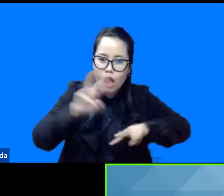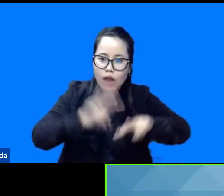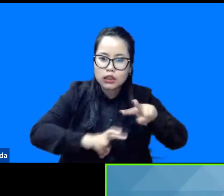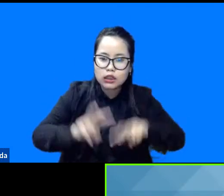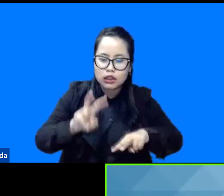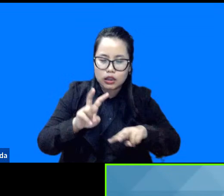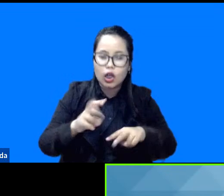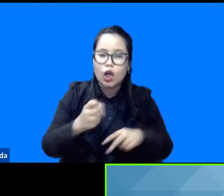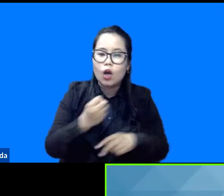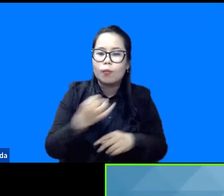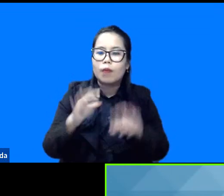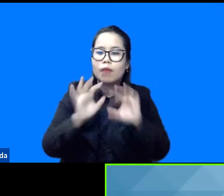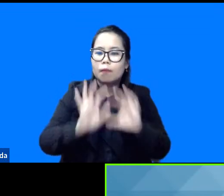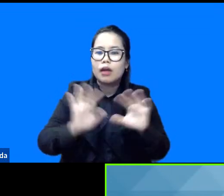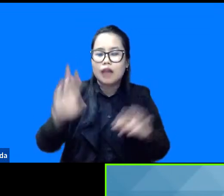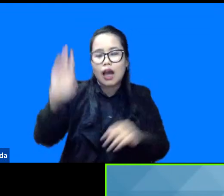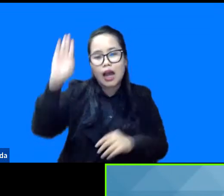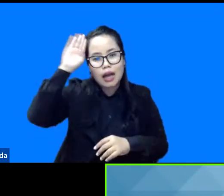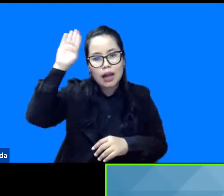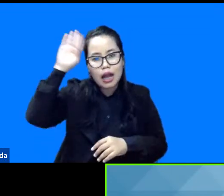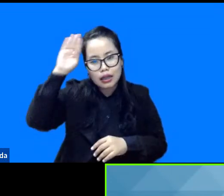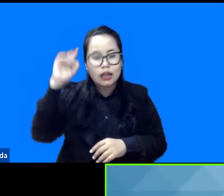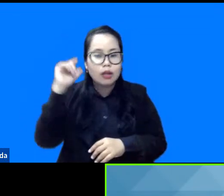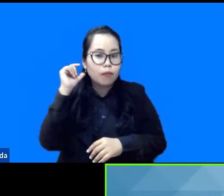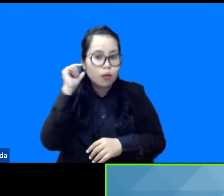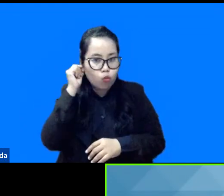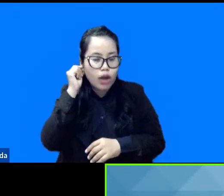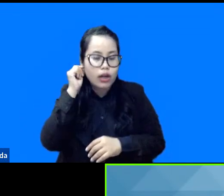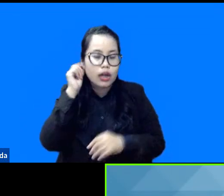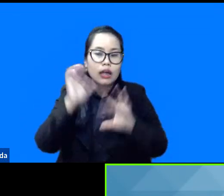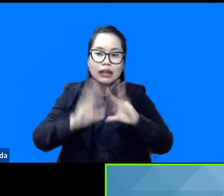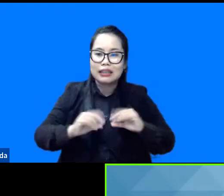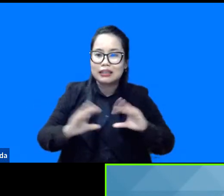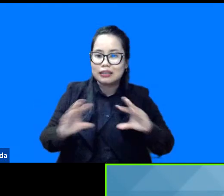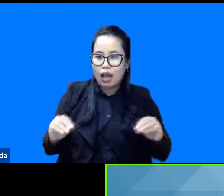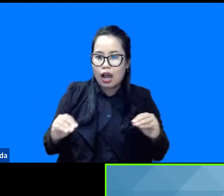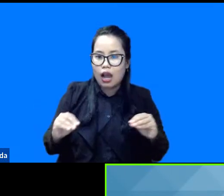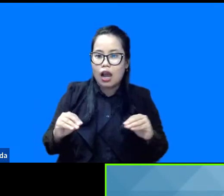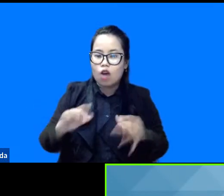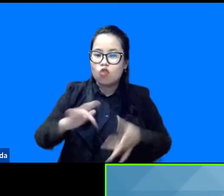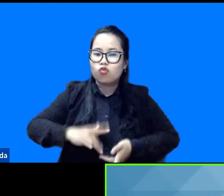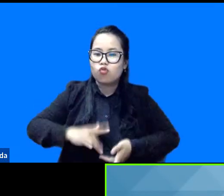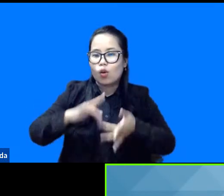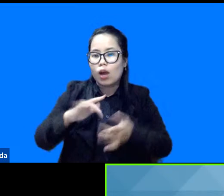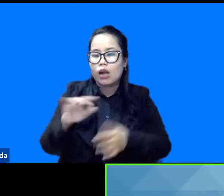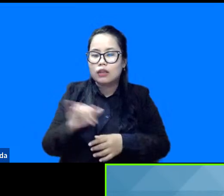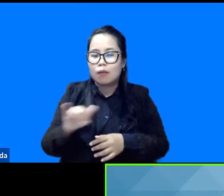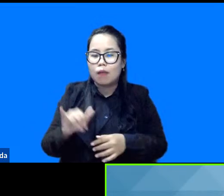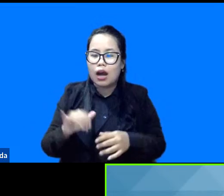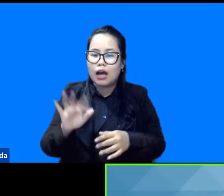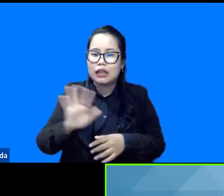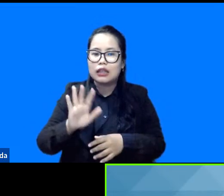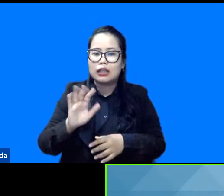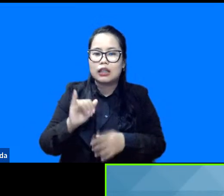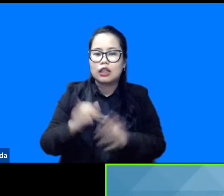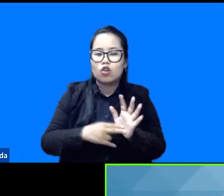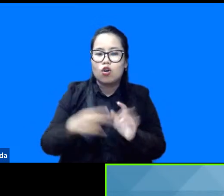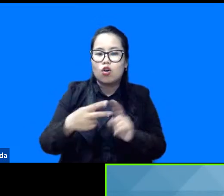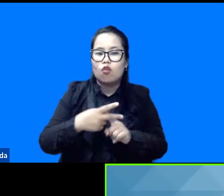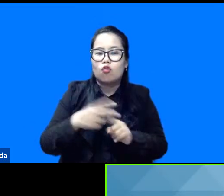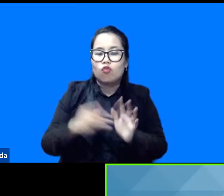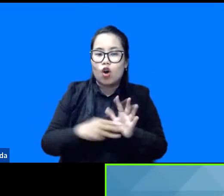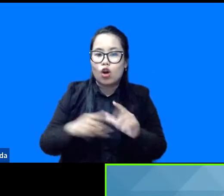how many women who are working in formal and working in informal areas also not really